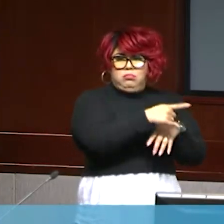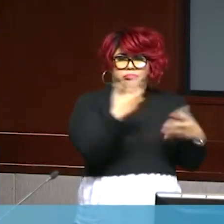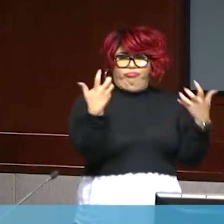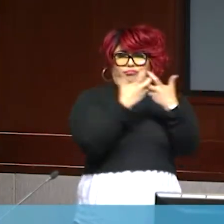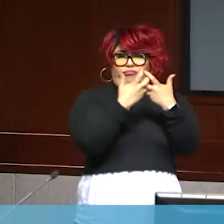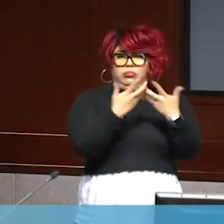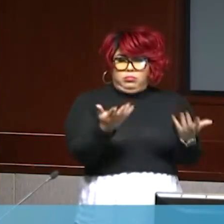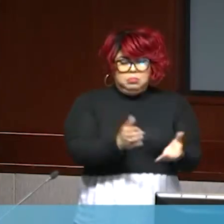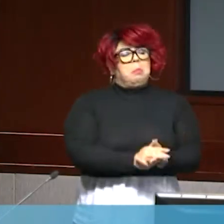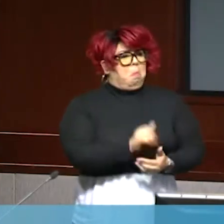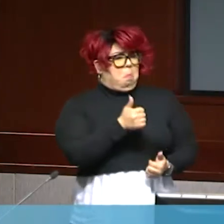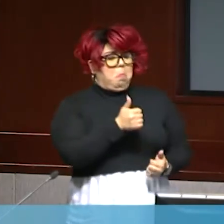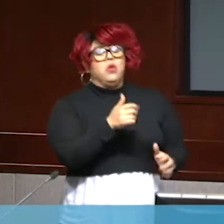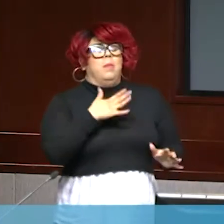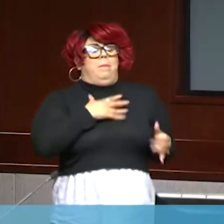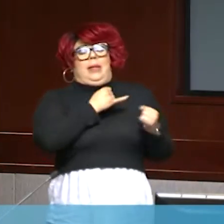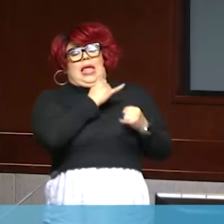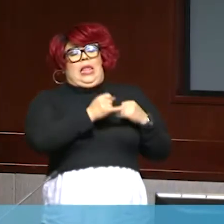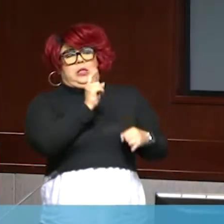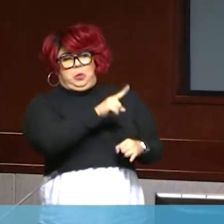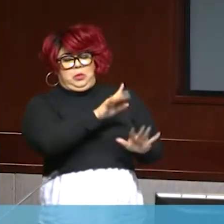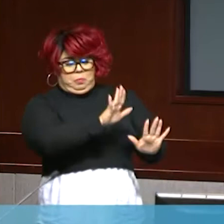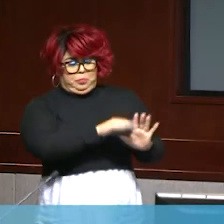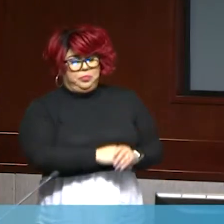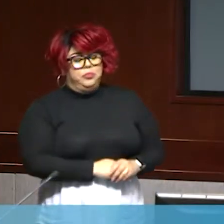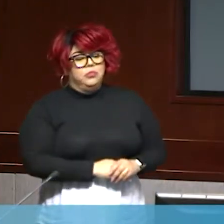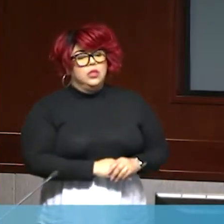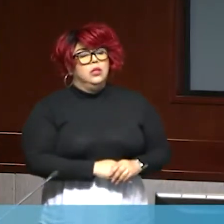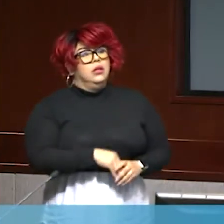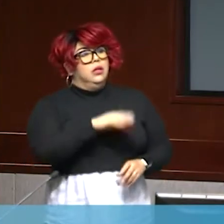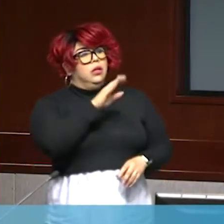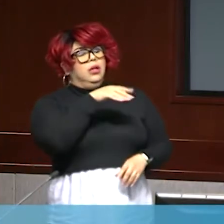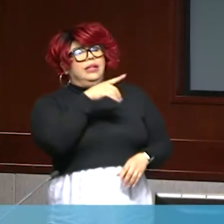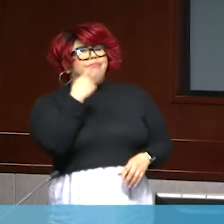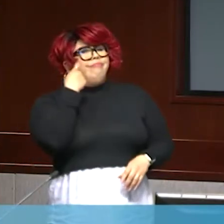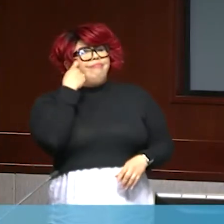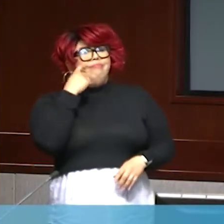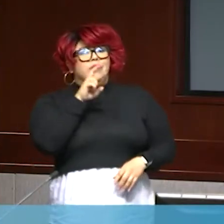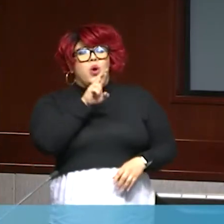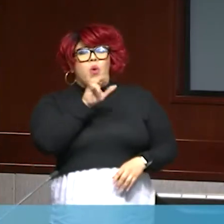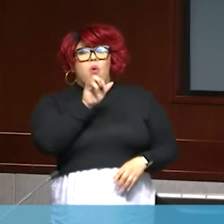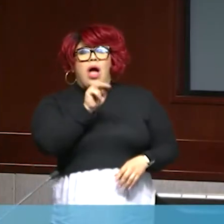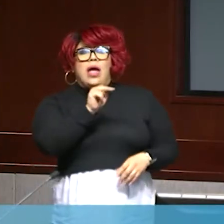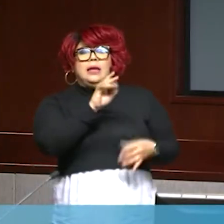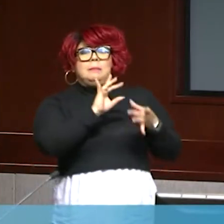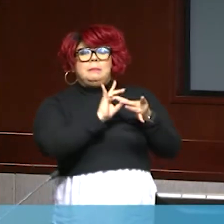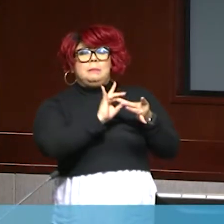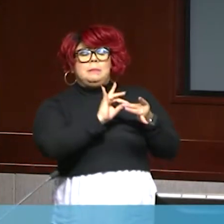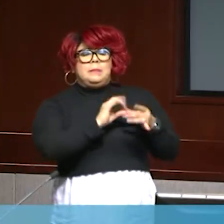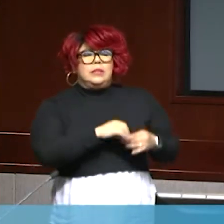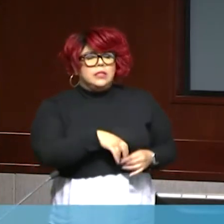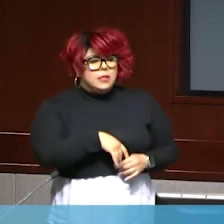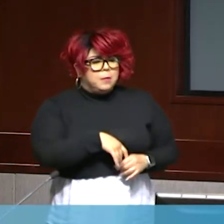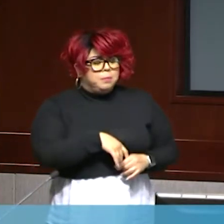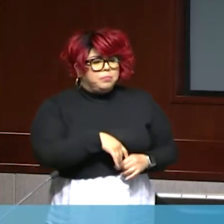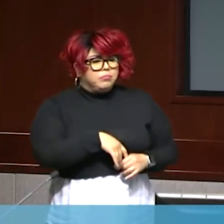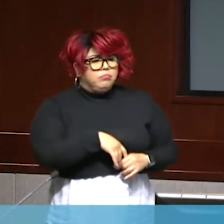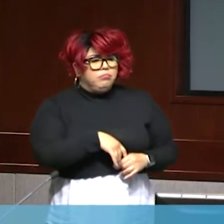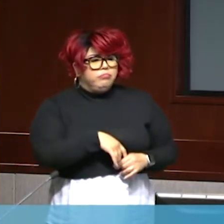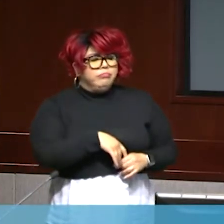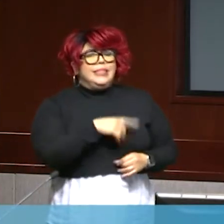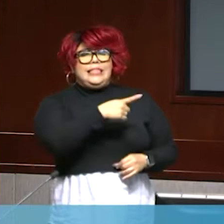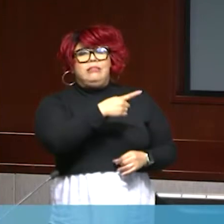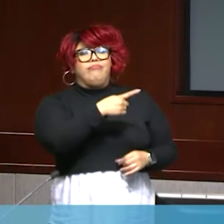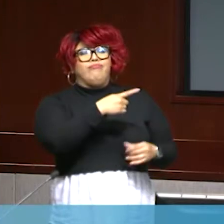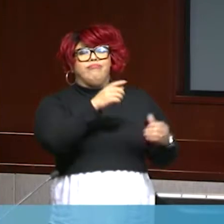Right. Awesome. And my final question is, Mr. Alsop was talking about how he's really imploring everyone in the county to maintain